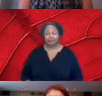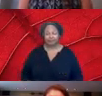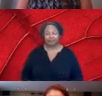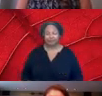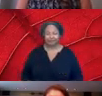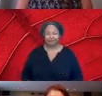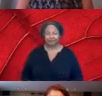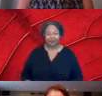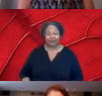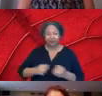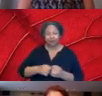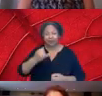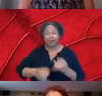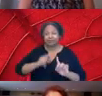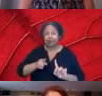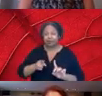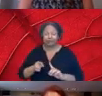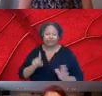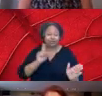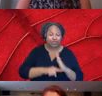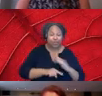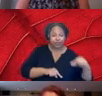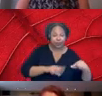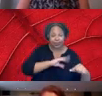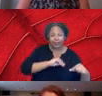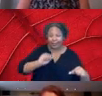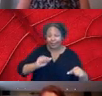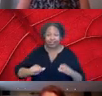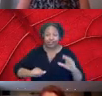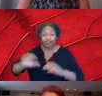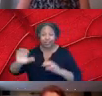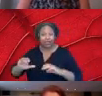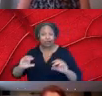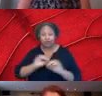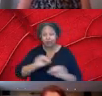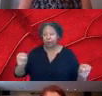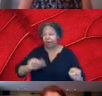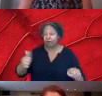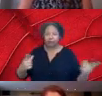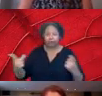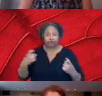I think with that, I'm going to look one more time at the Q&A and the chat. It looks like we have no other questions. So I